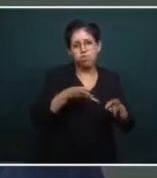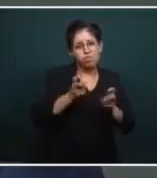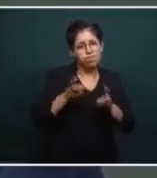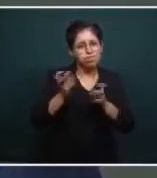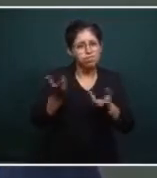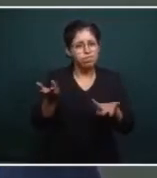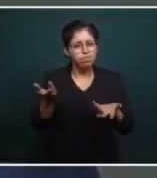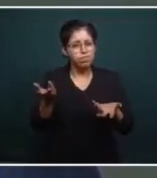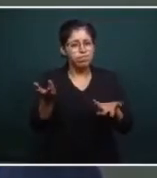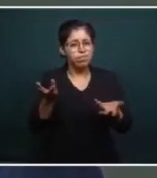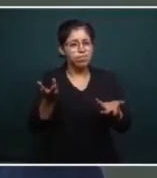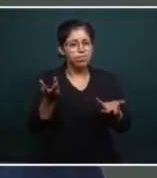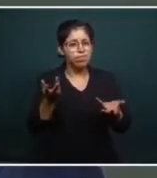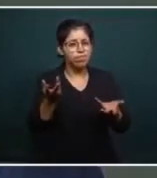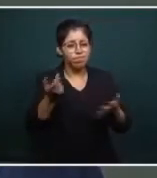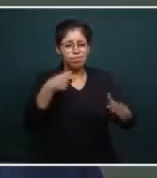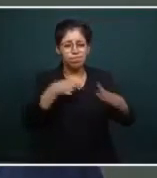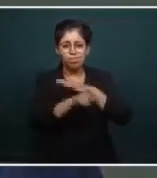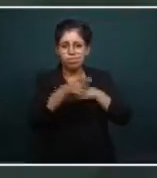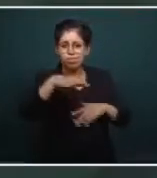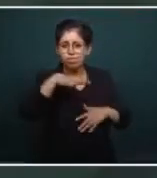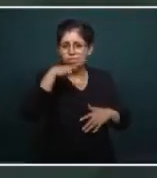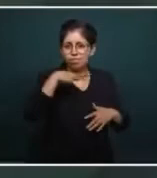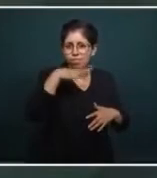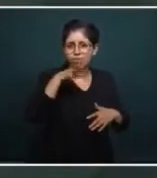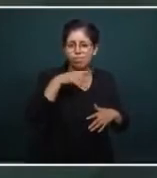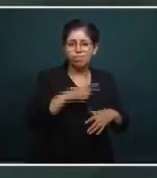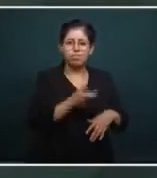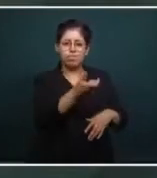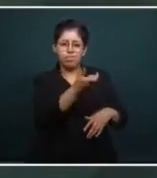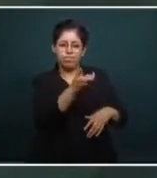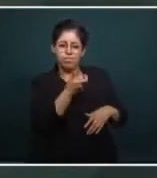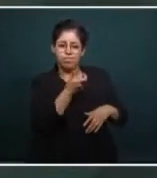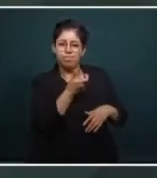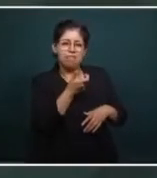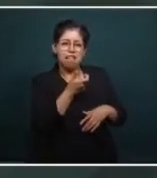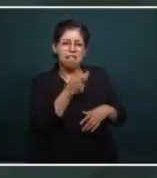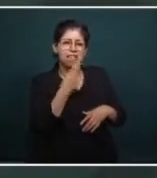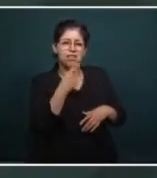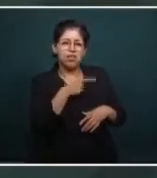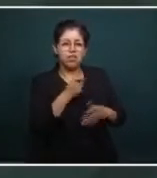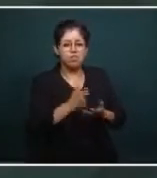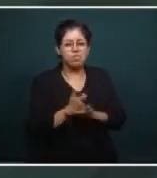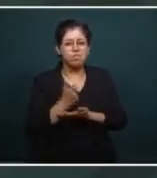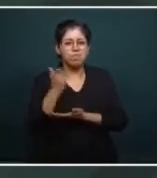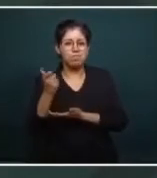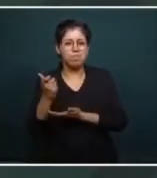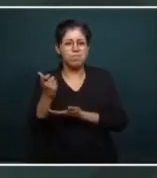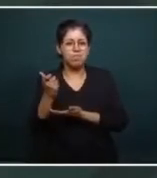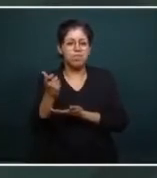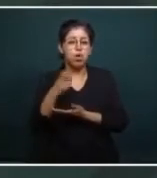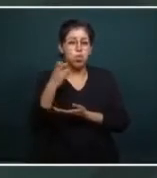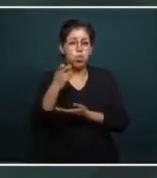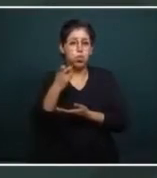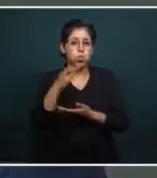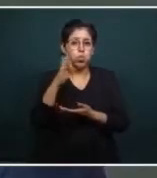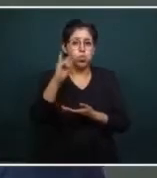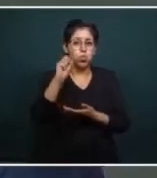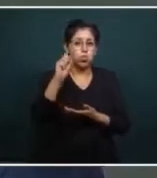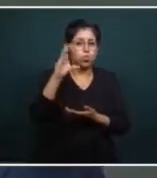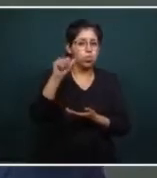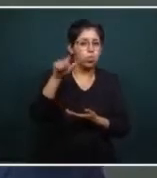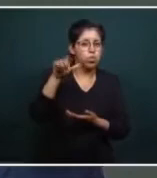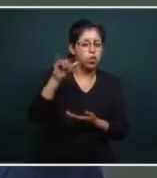lavado it's de relation dinero. to the uh, money laundering Entonces, situations. La Fiscalía So General